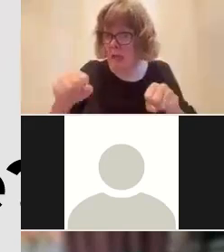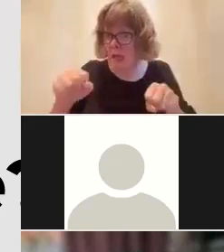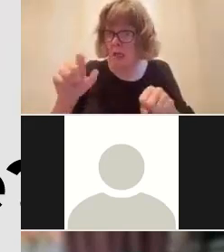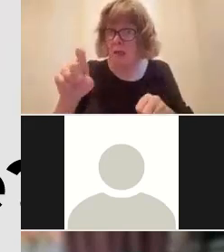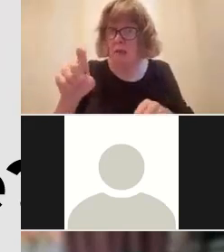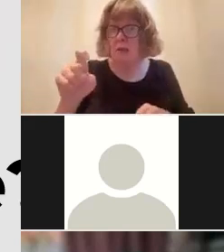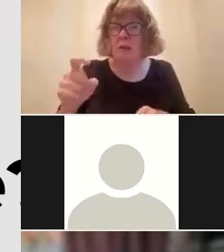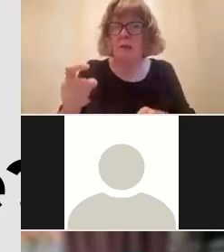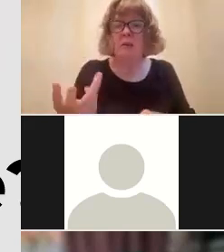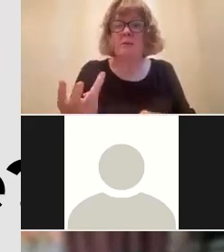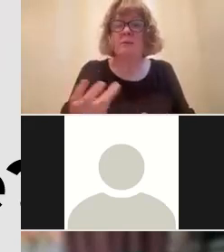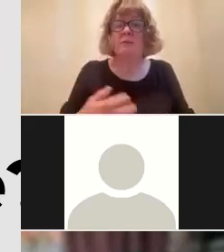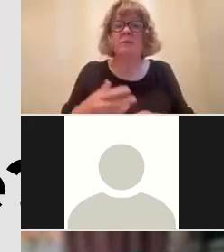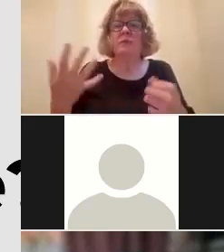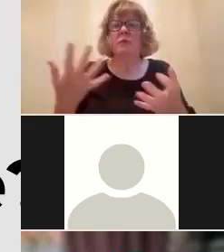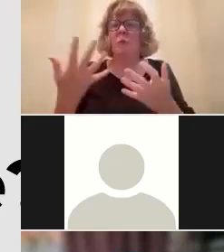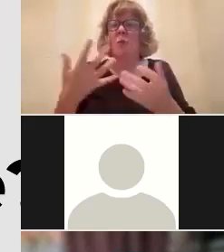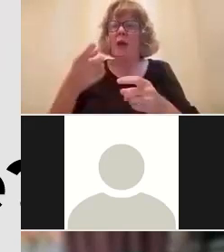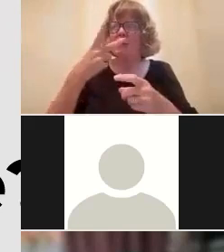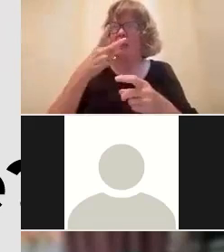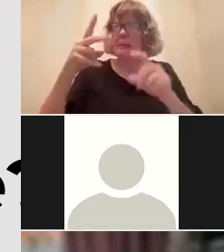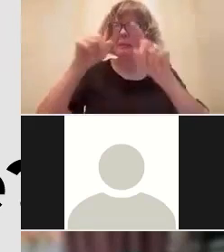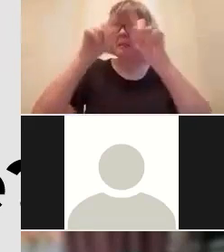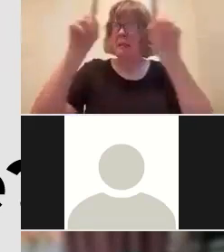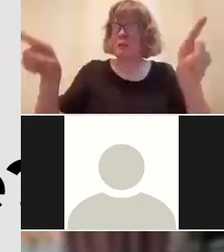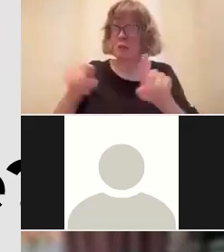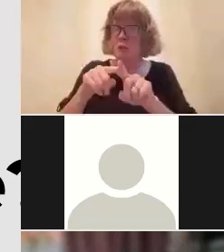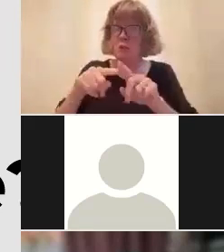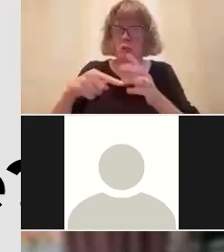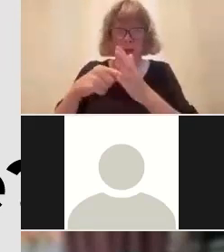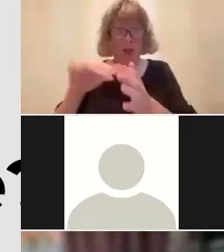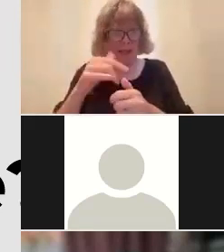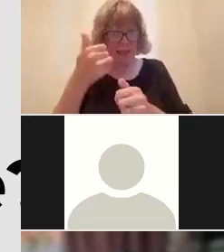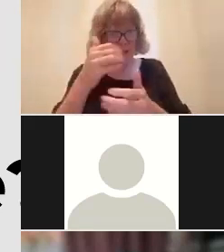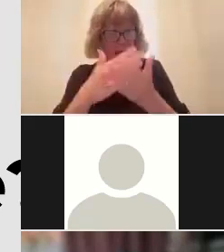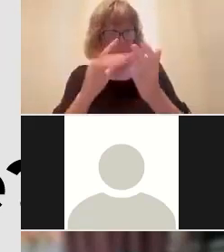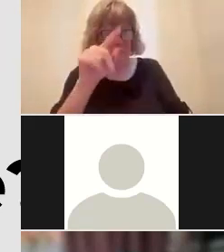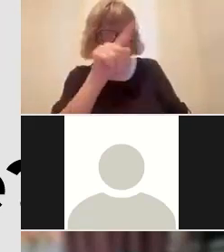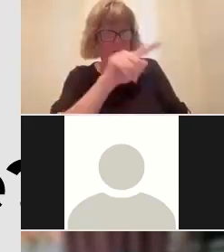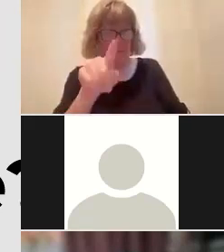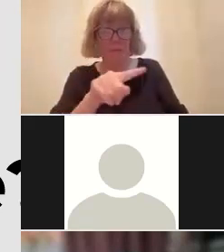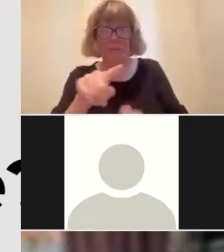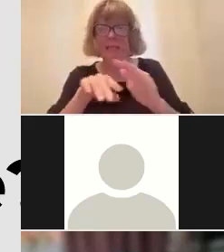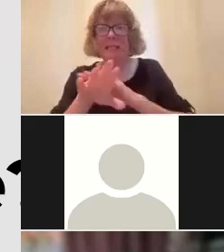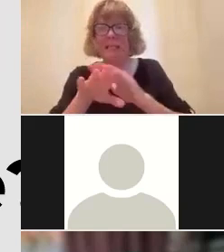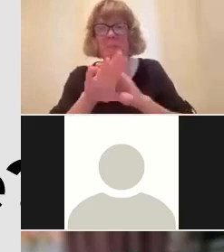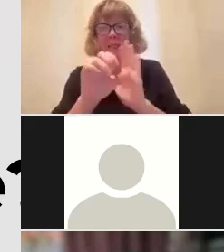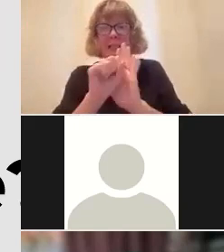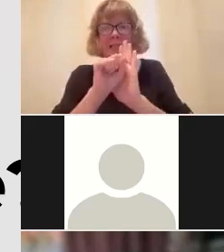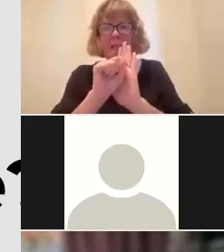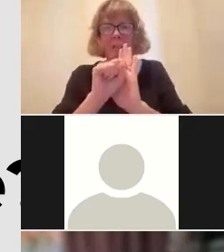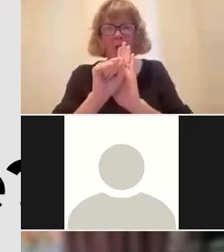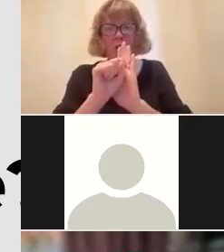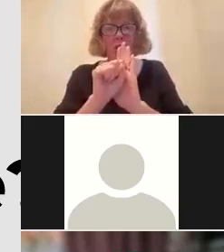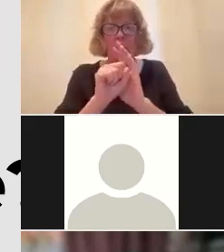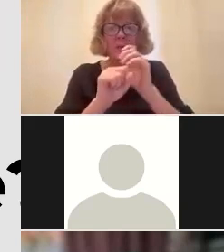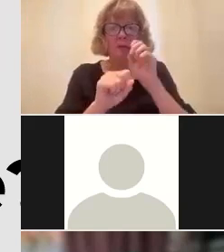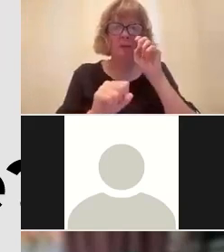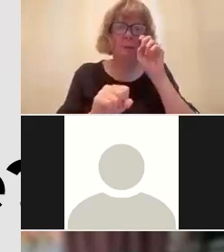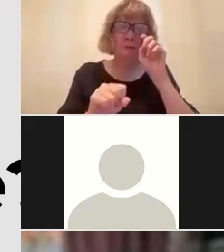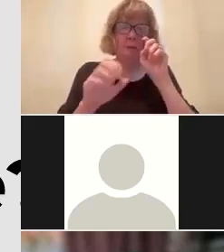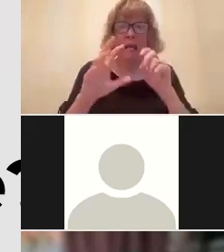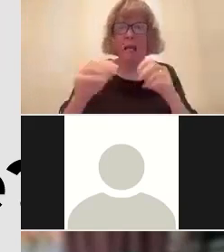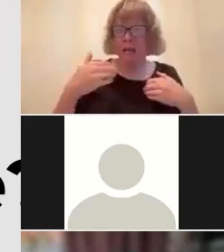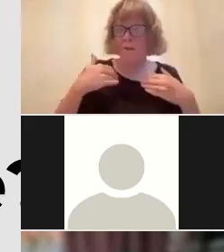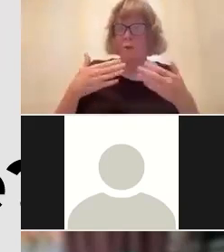accessibility symbols does the entrance display? Does it show anything here on the left? Are there escape routes that are free of